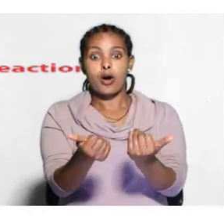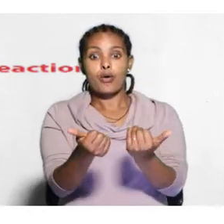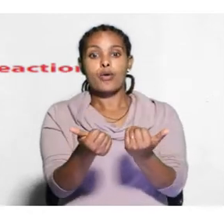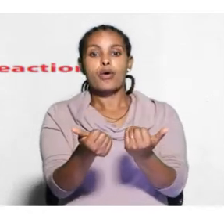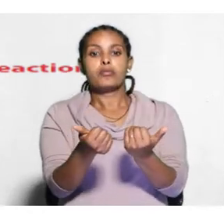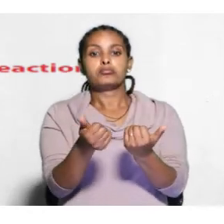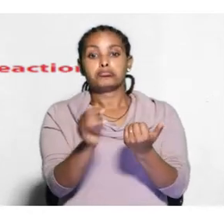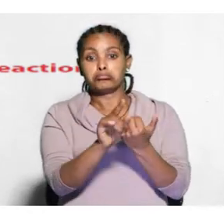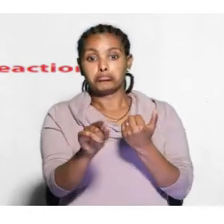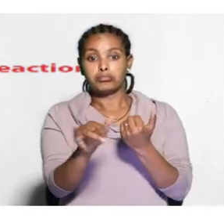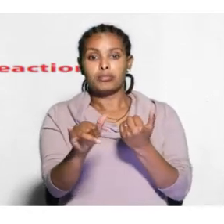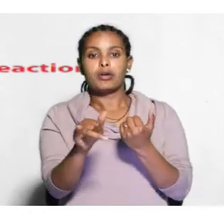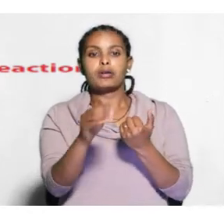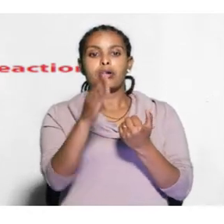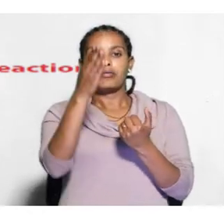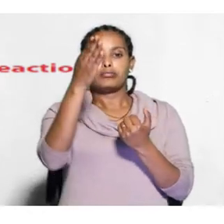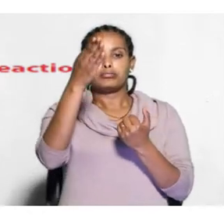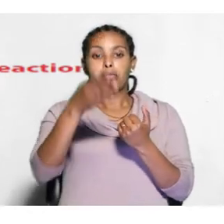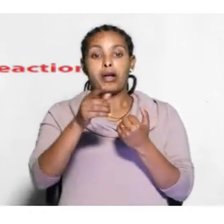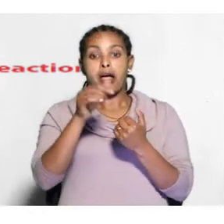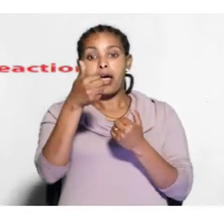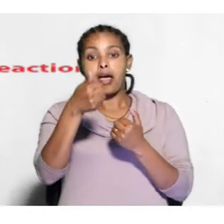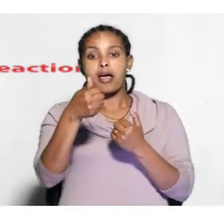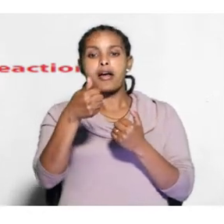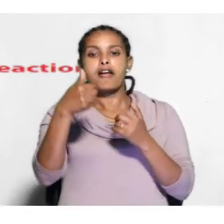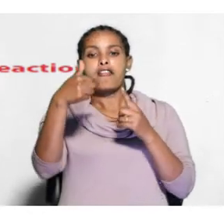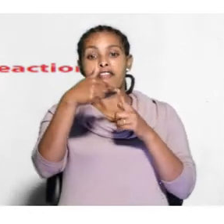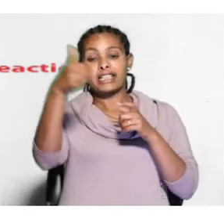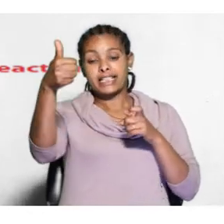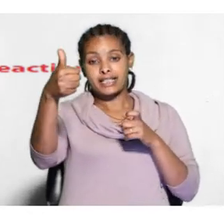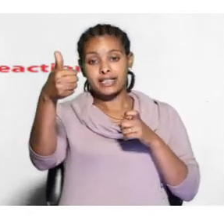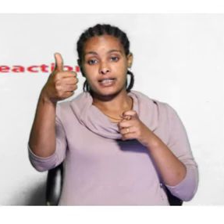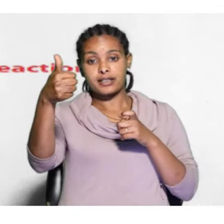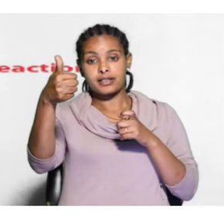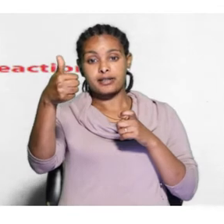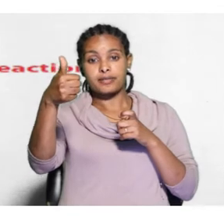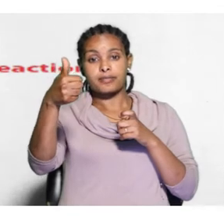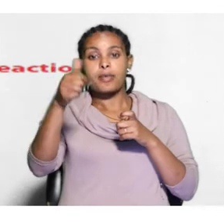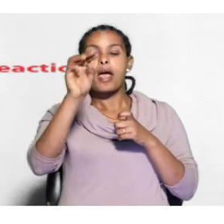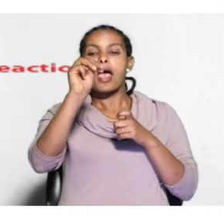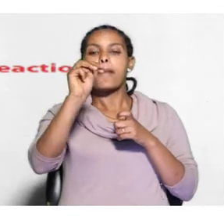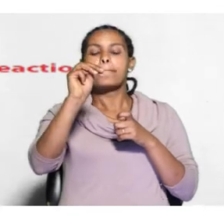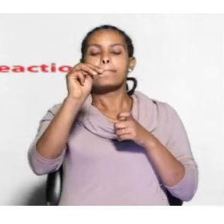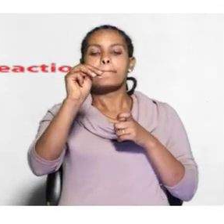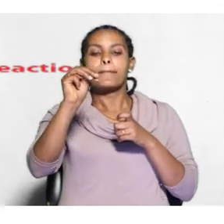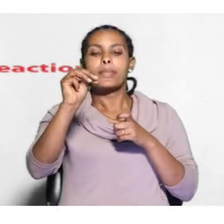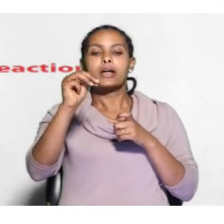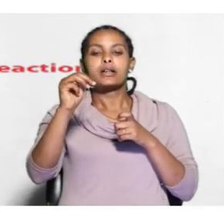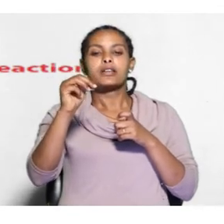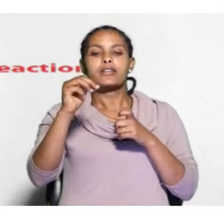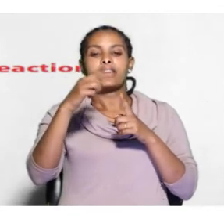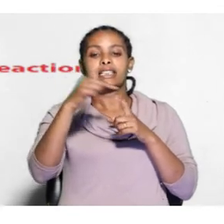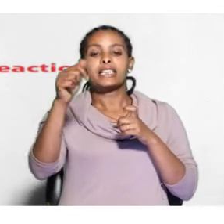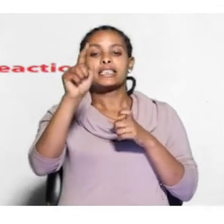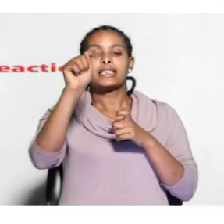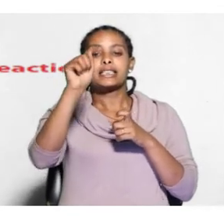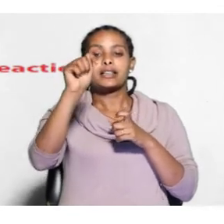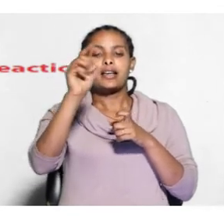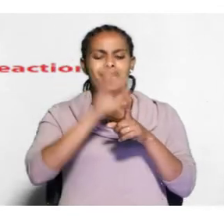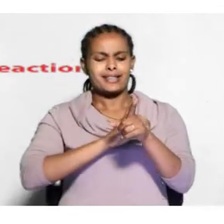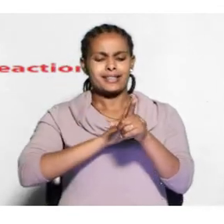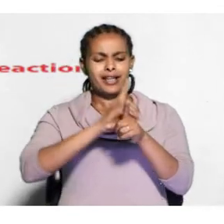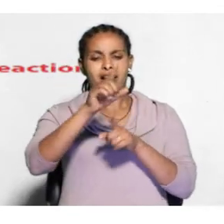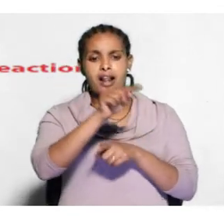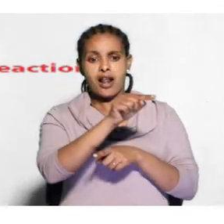a plots of concentration of m versus translation of m versus t is a straight